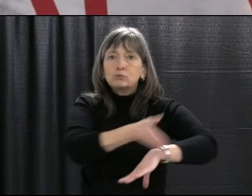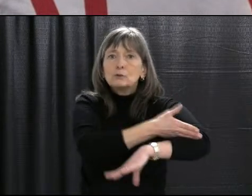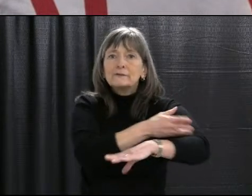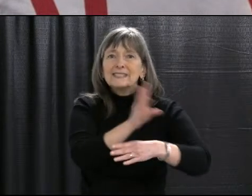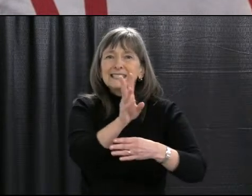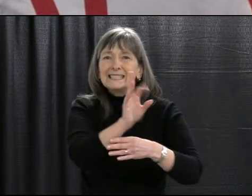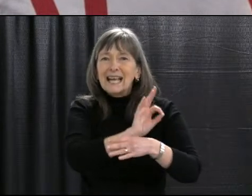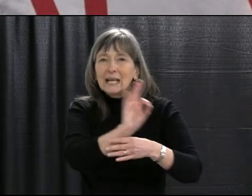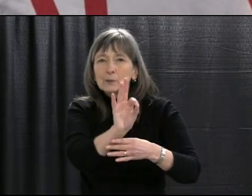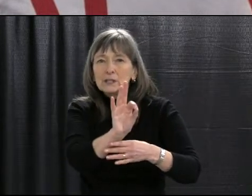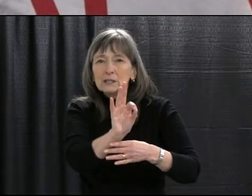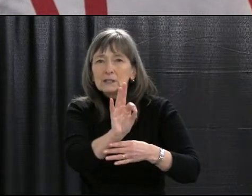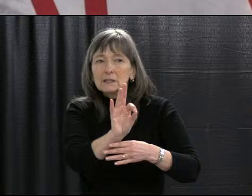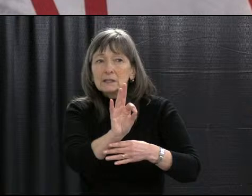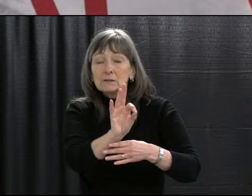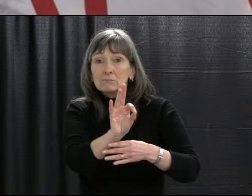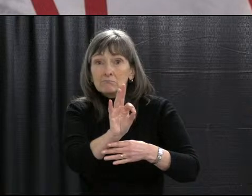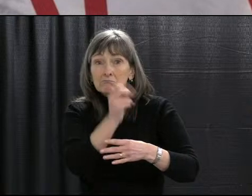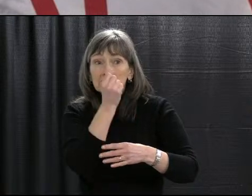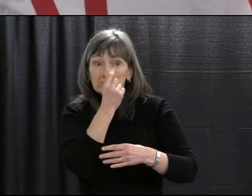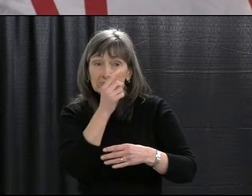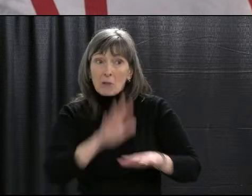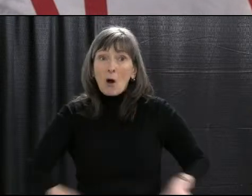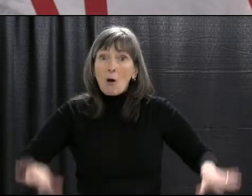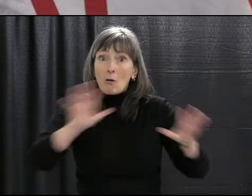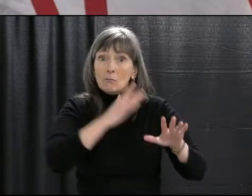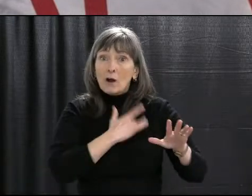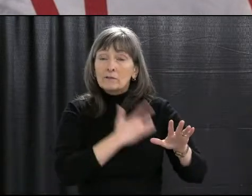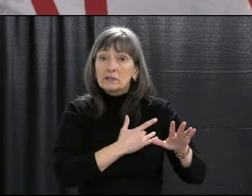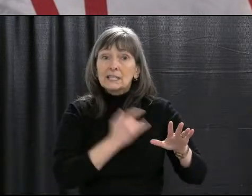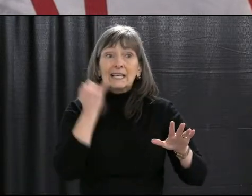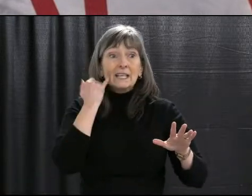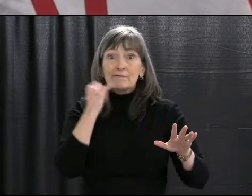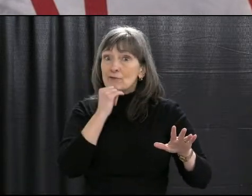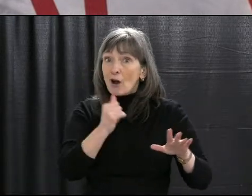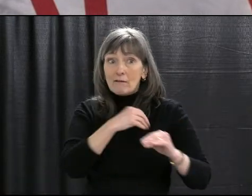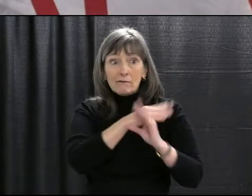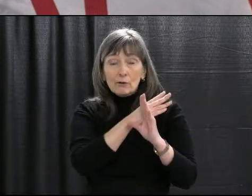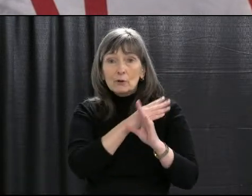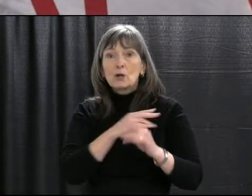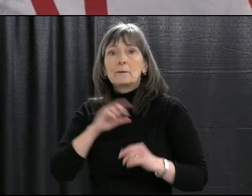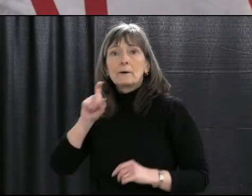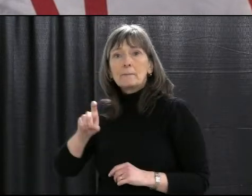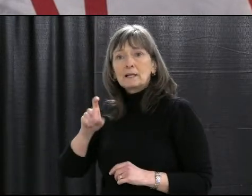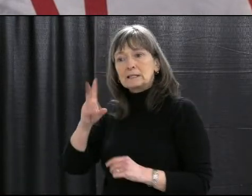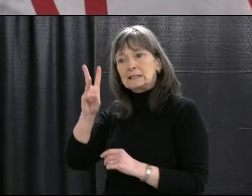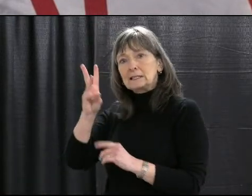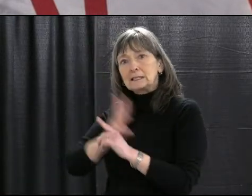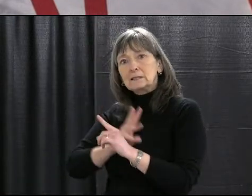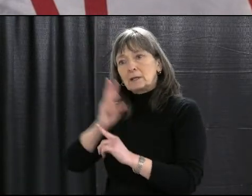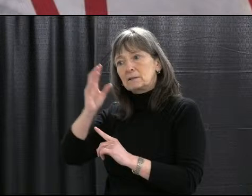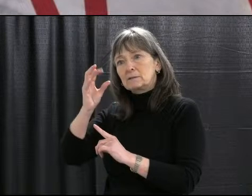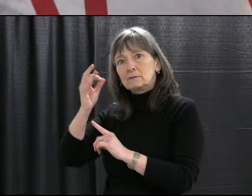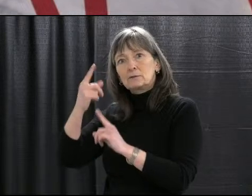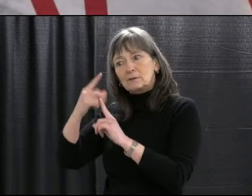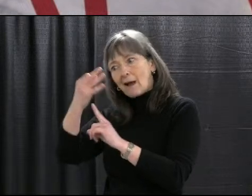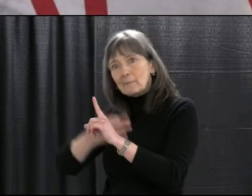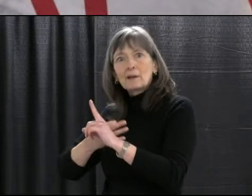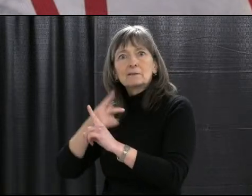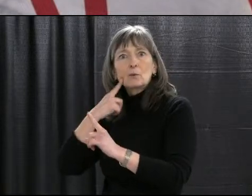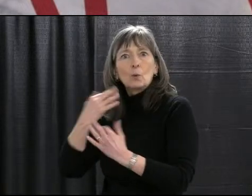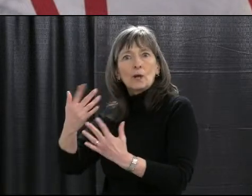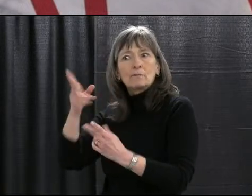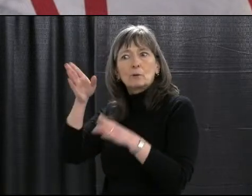patients living all over the province who, because of their virtual heart failure clinic, are spared the need